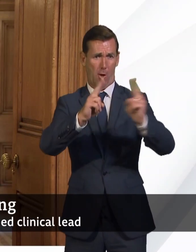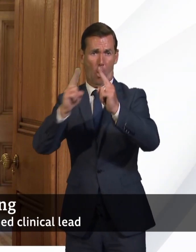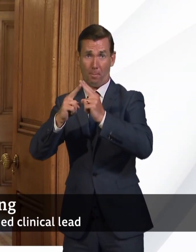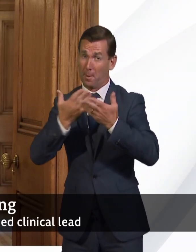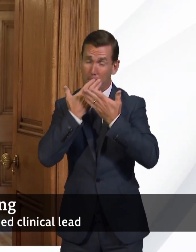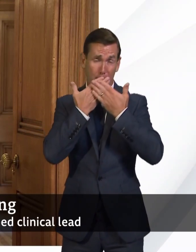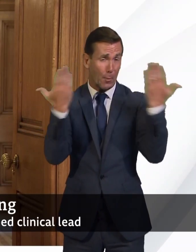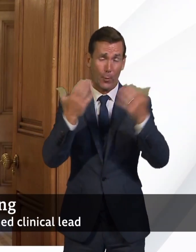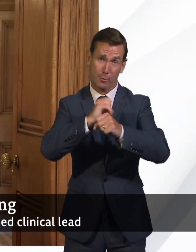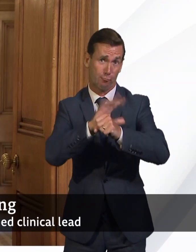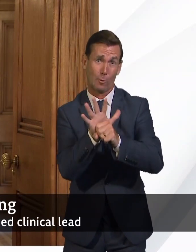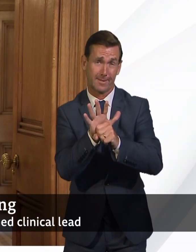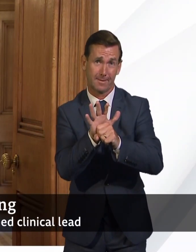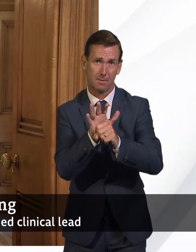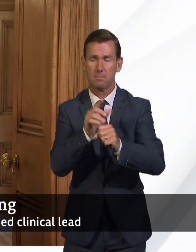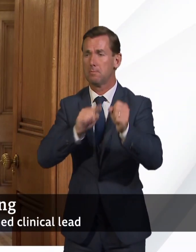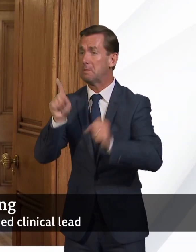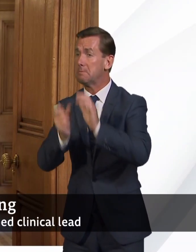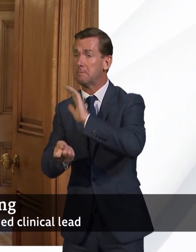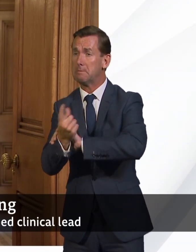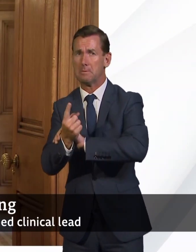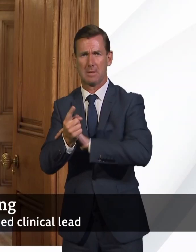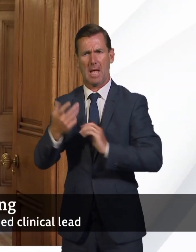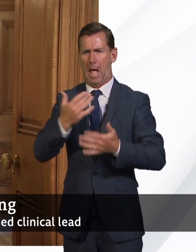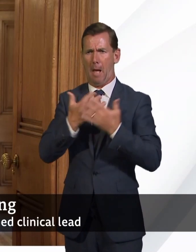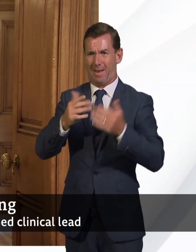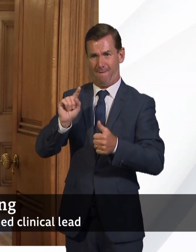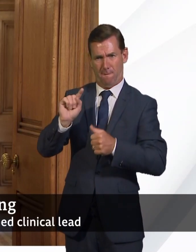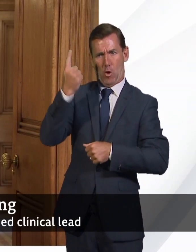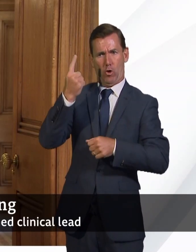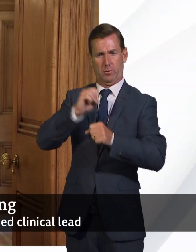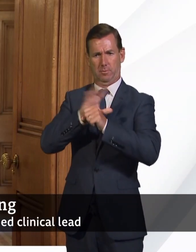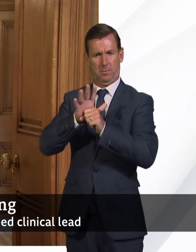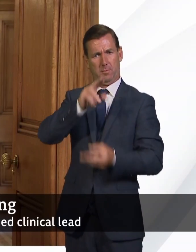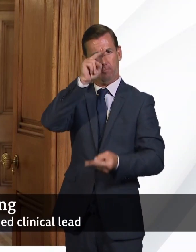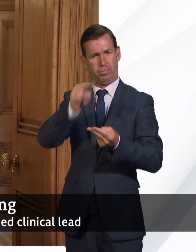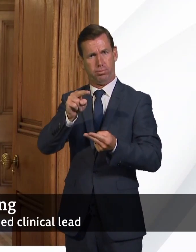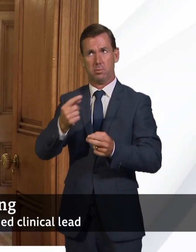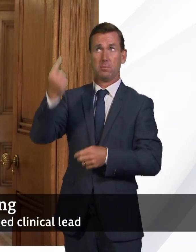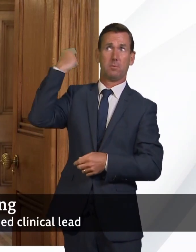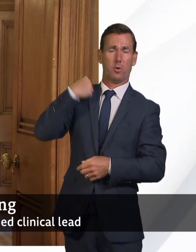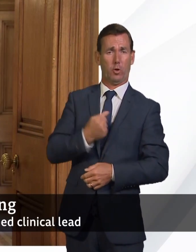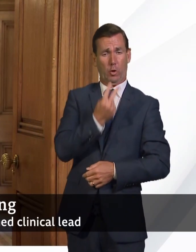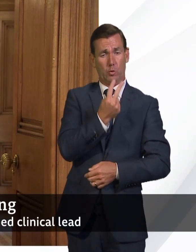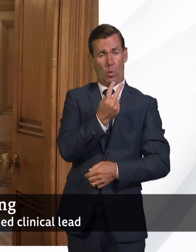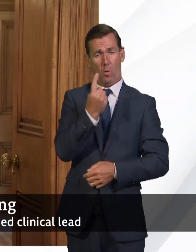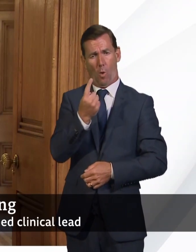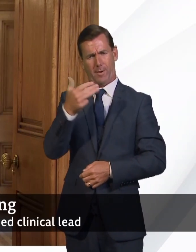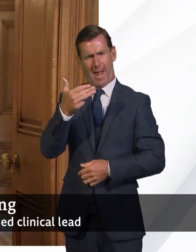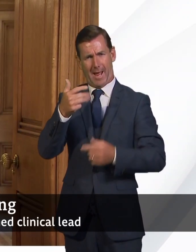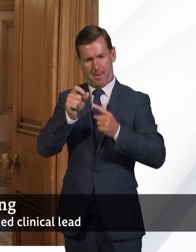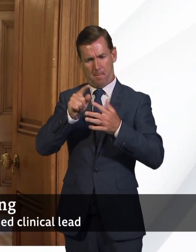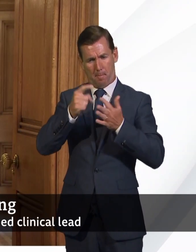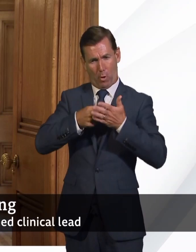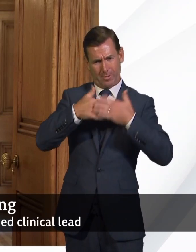The number of care homes reporting their first case each day has fallen from a peak of 219 to 59.